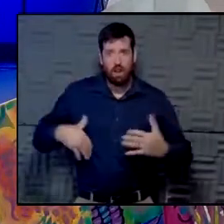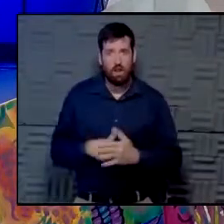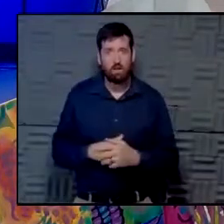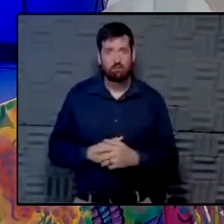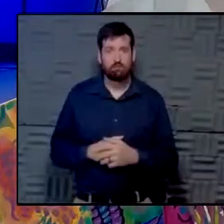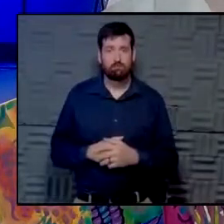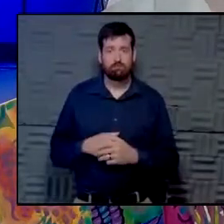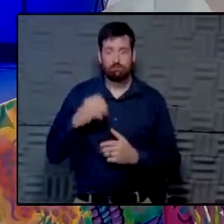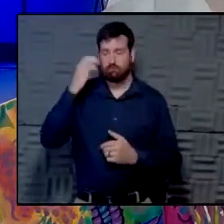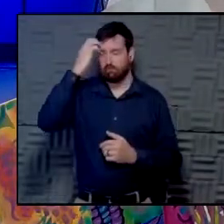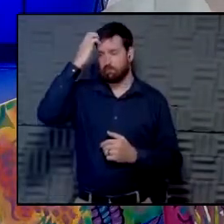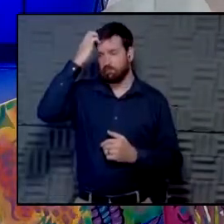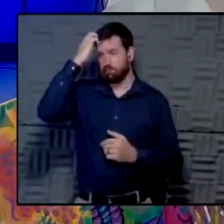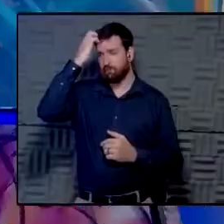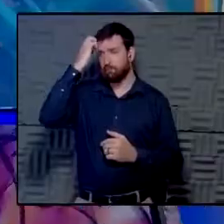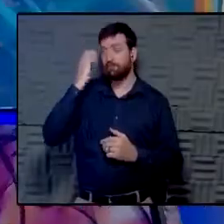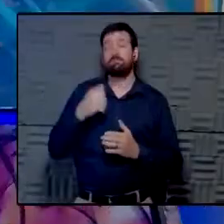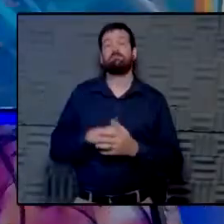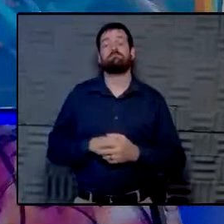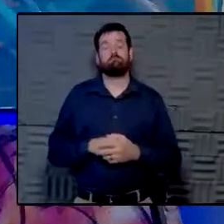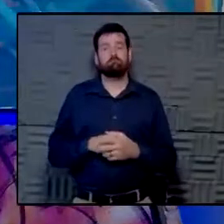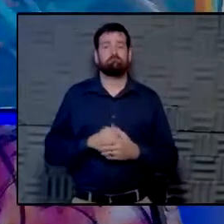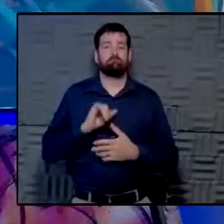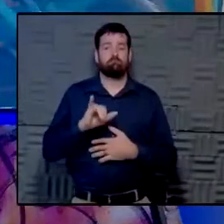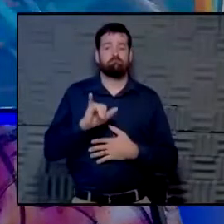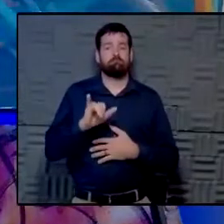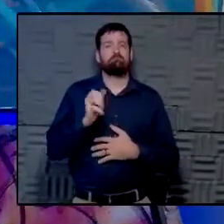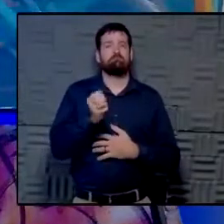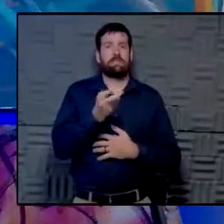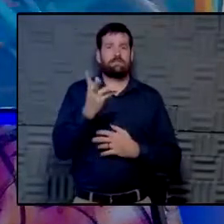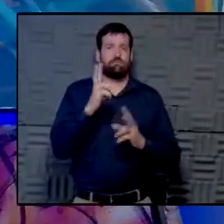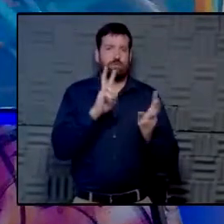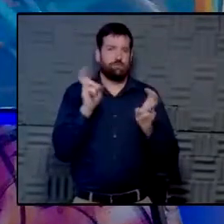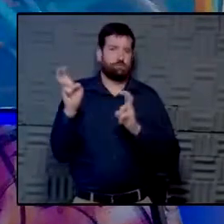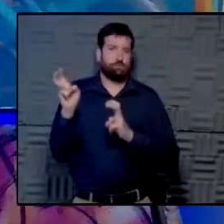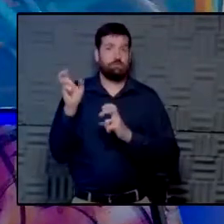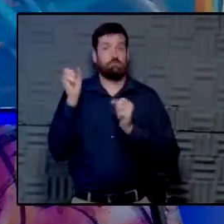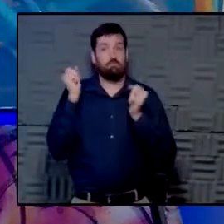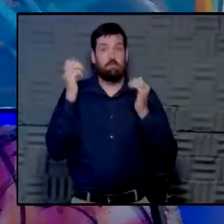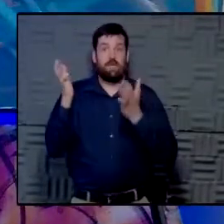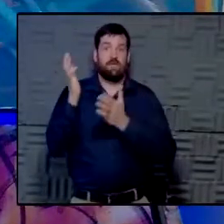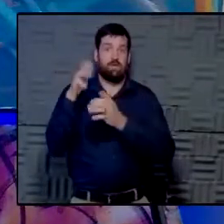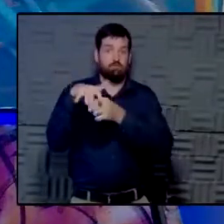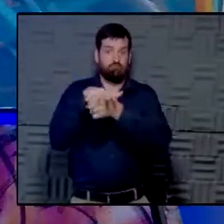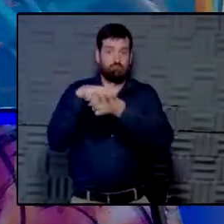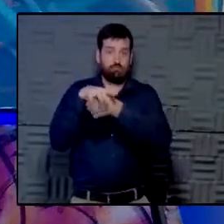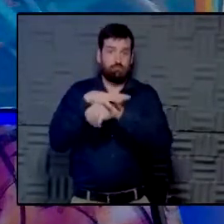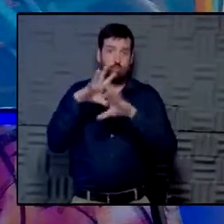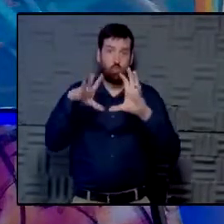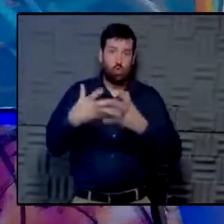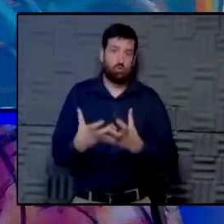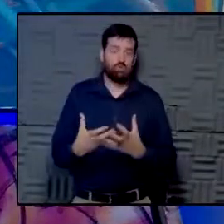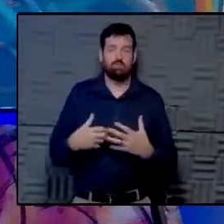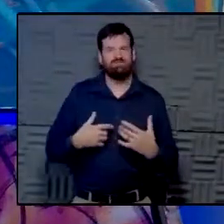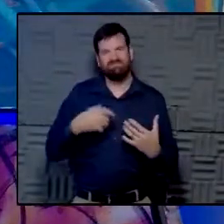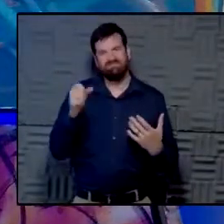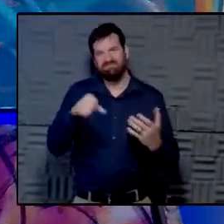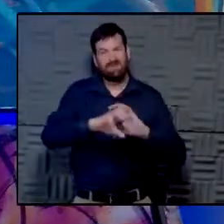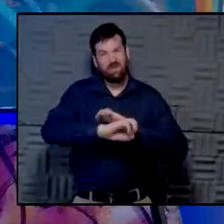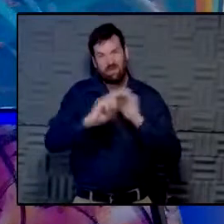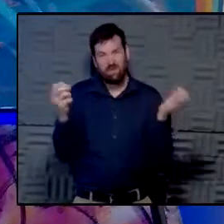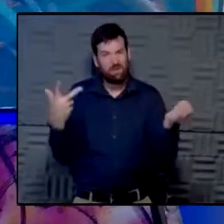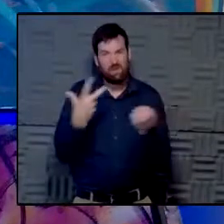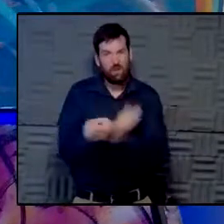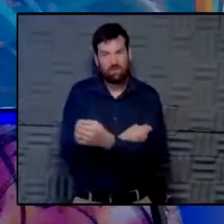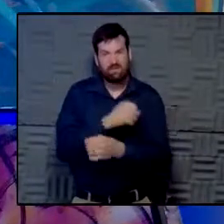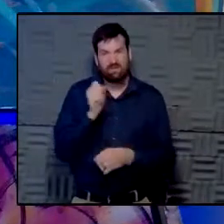Yeah, I mean, I think there are several issues there. I think many parts of the world have not received a first dose. Yeah, I mean, I do think that is tragic.